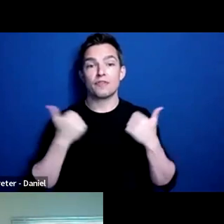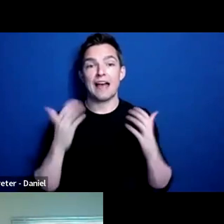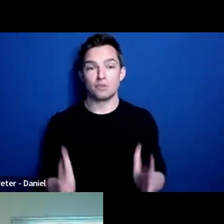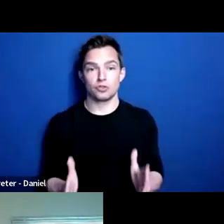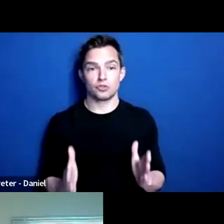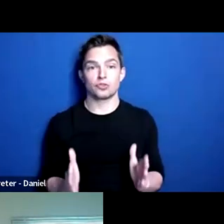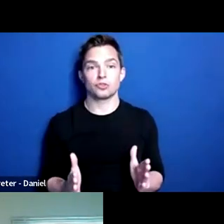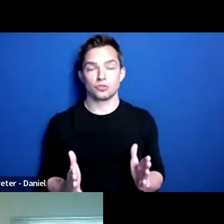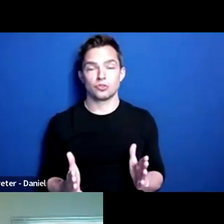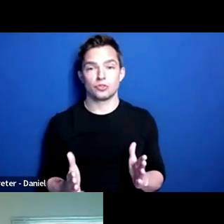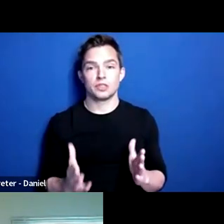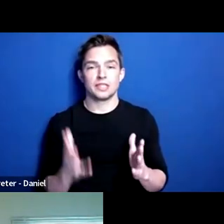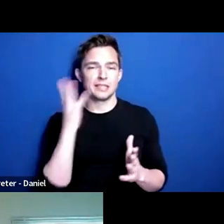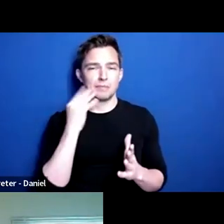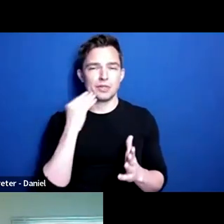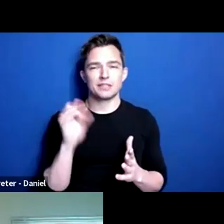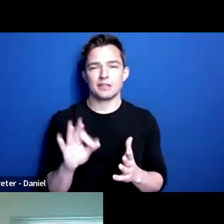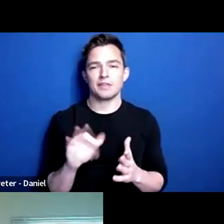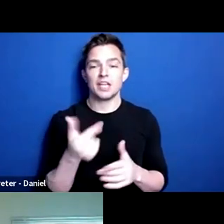experience of gender-based violence?